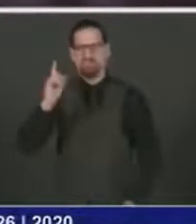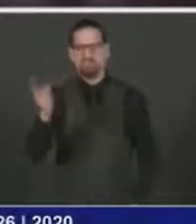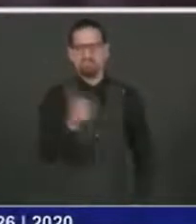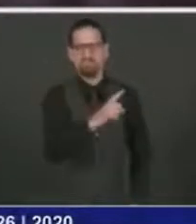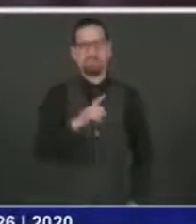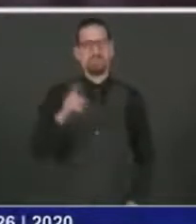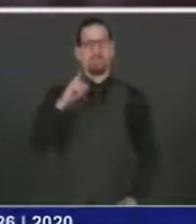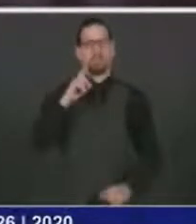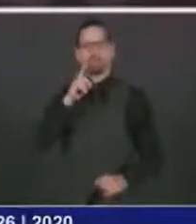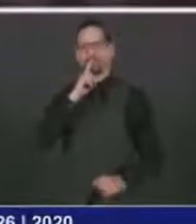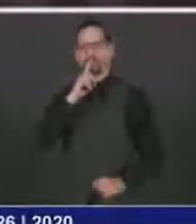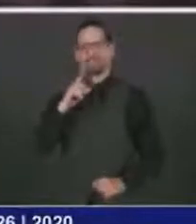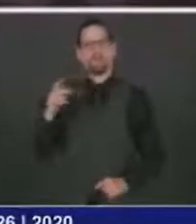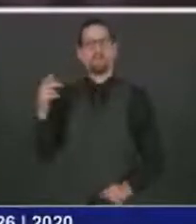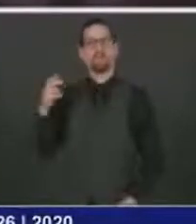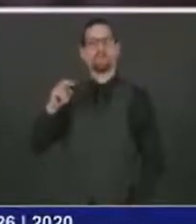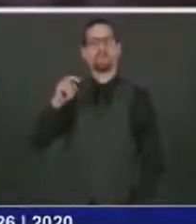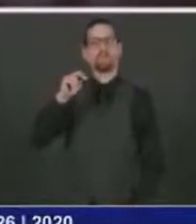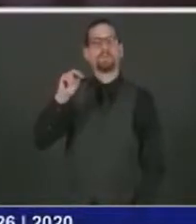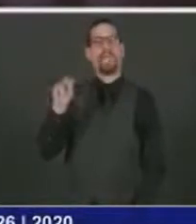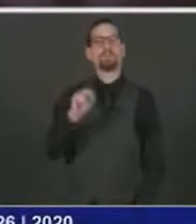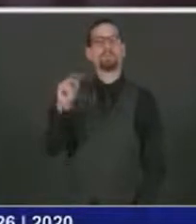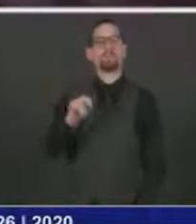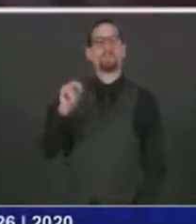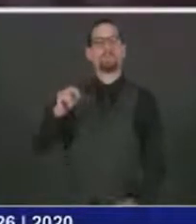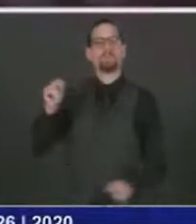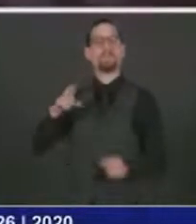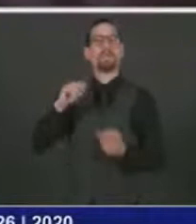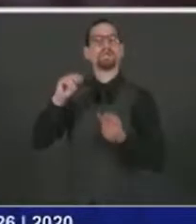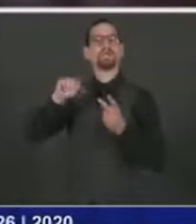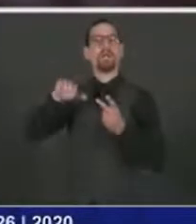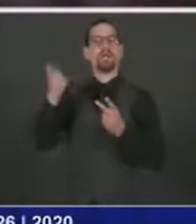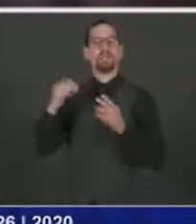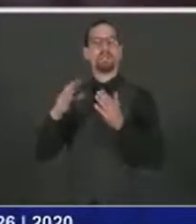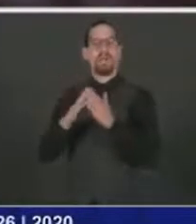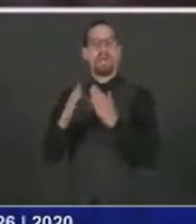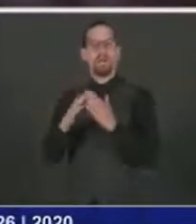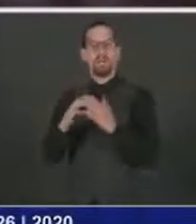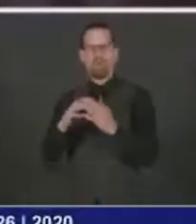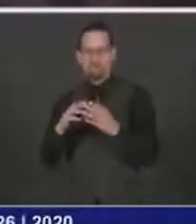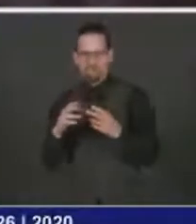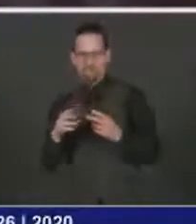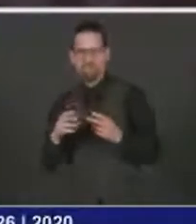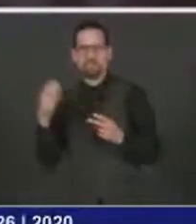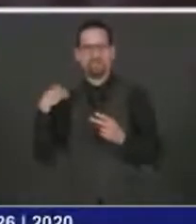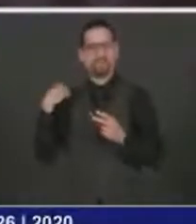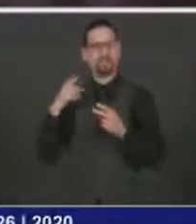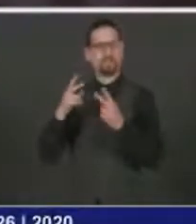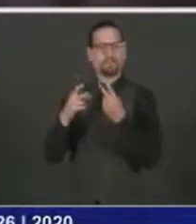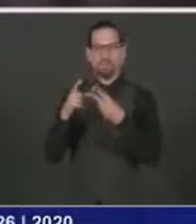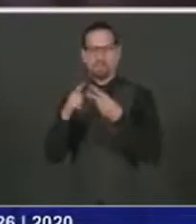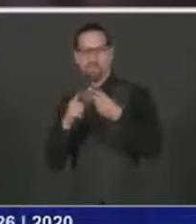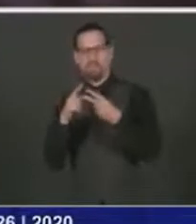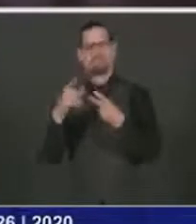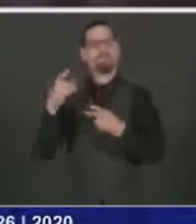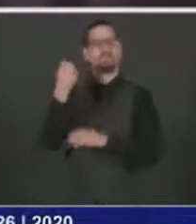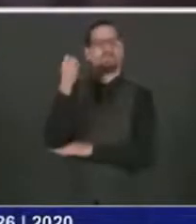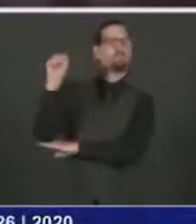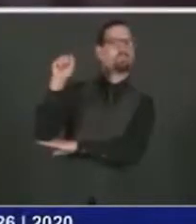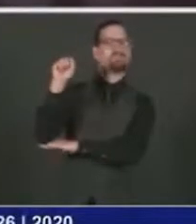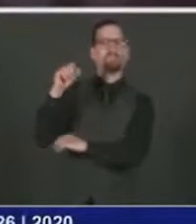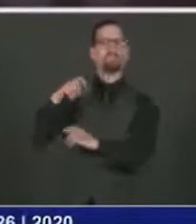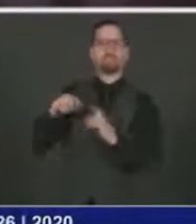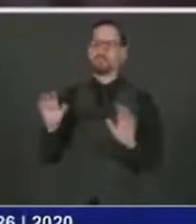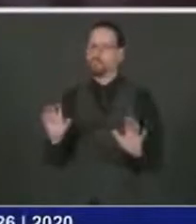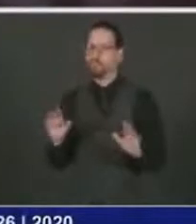in, I can't remember, another town. And, you know, it's the job of police officers to